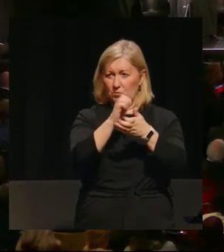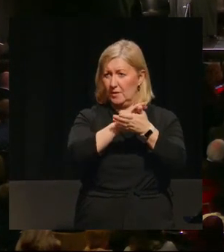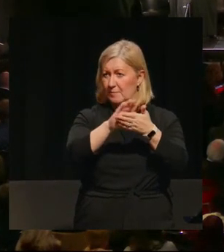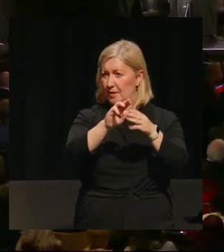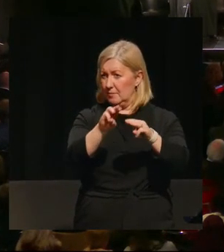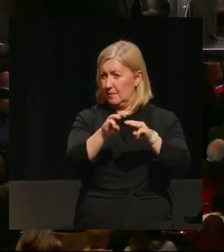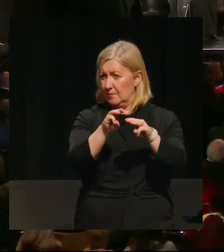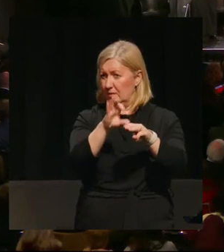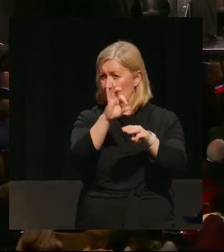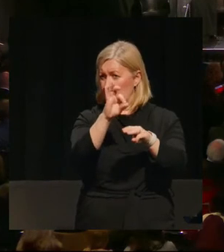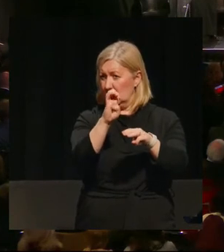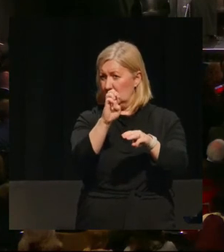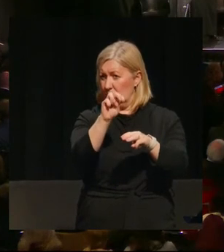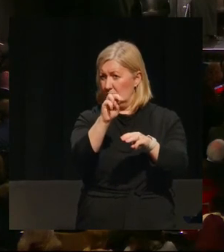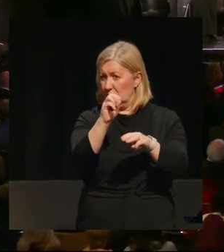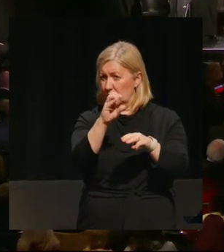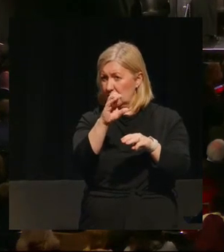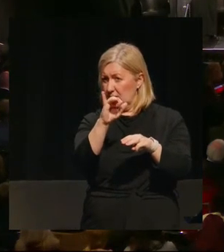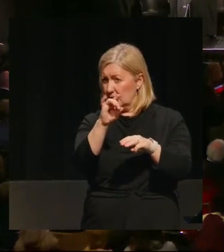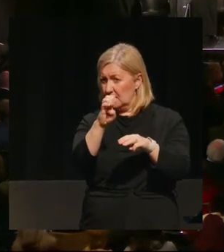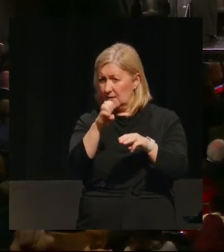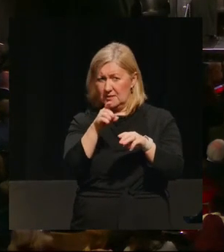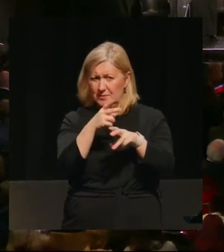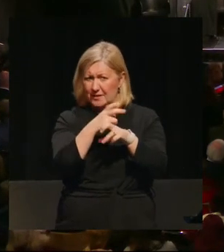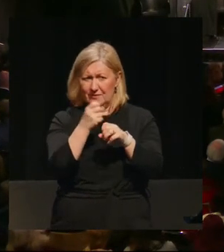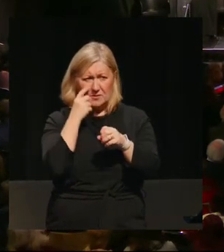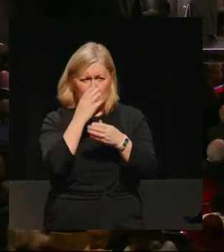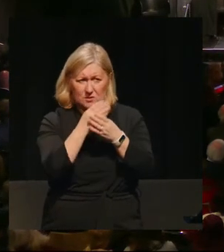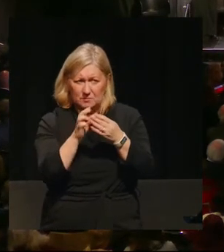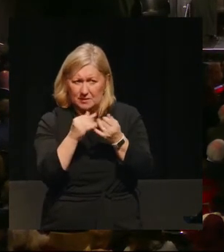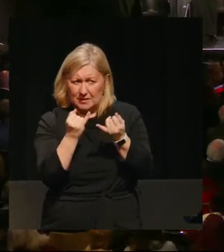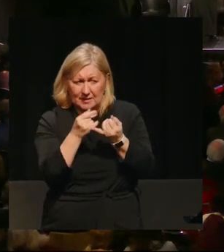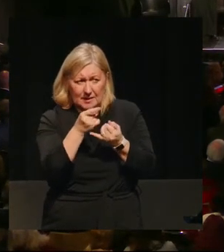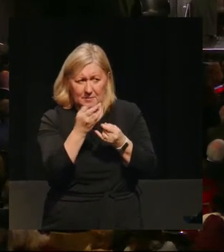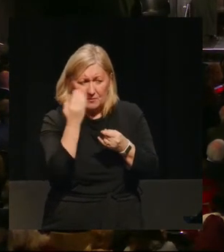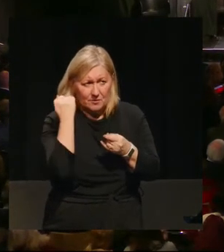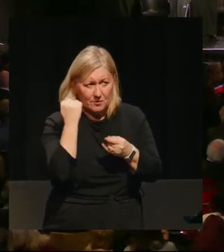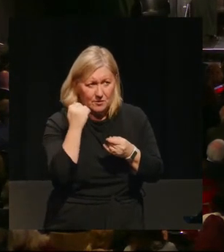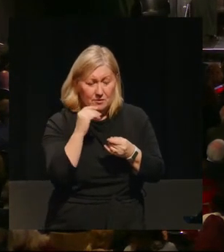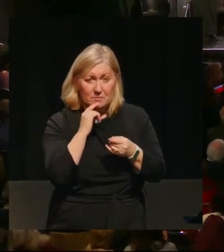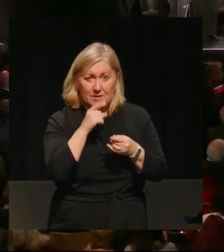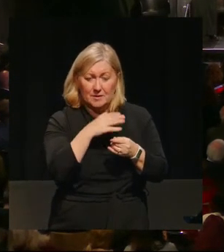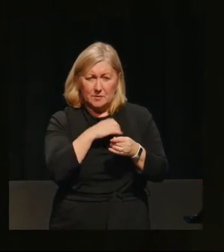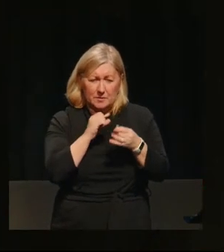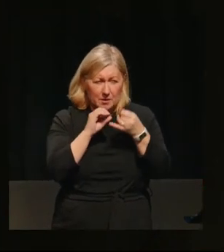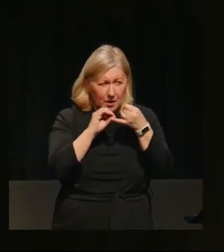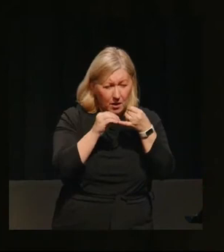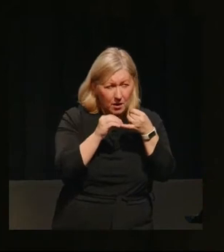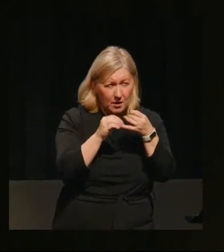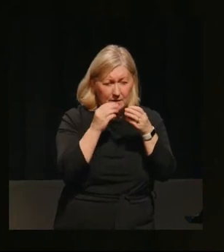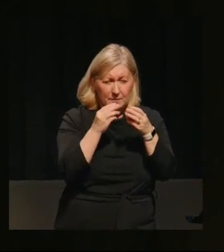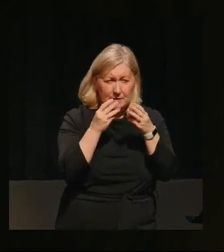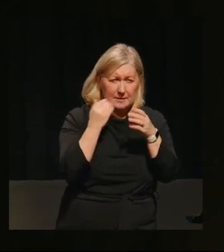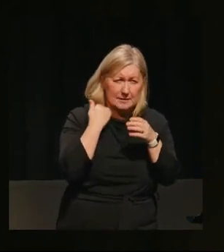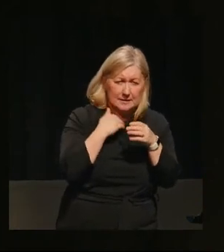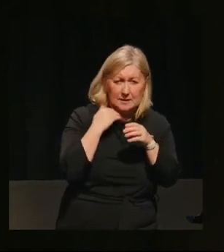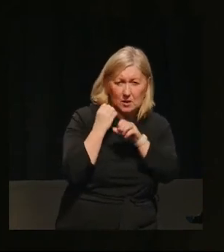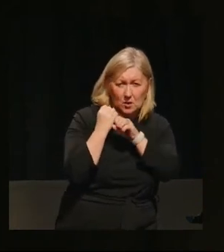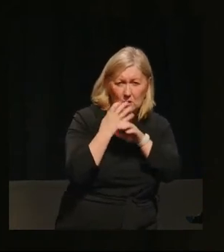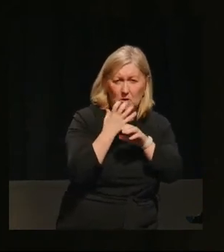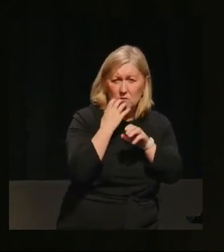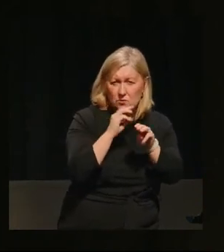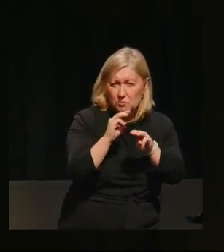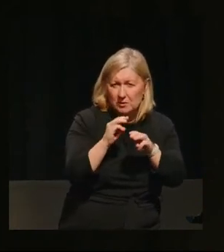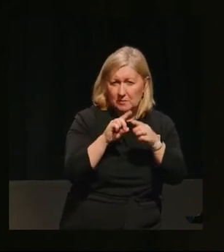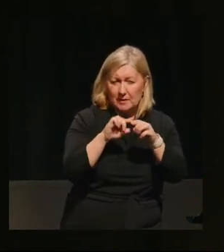its totality. The attempt to destroy the Jewish people of Europe and all traces of Jewish